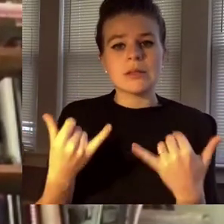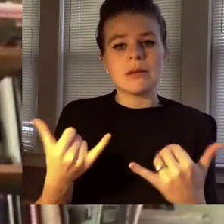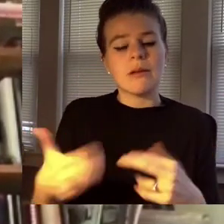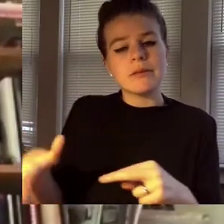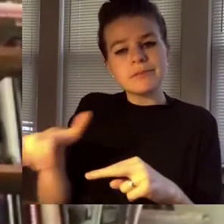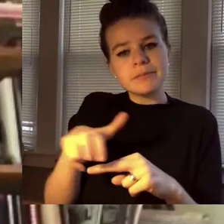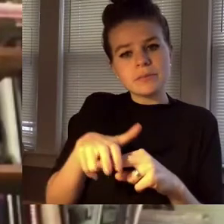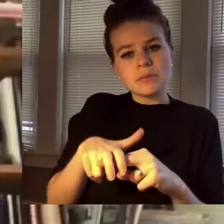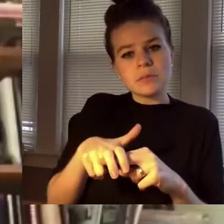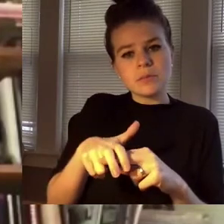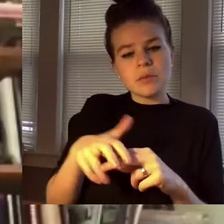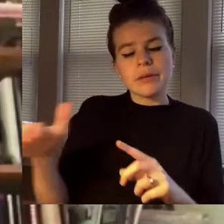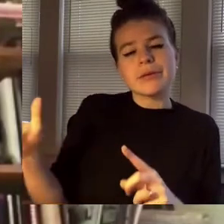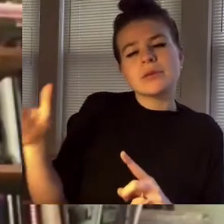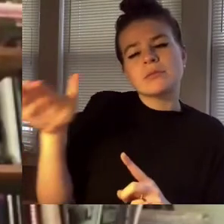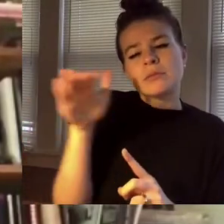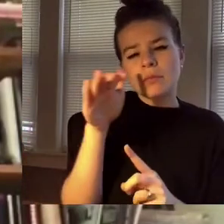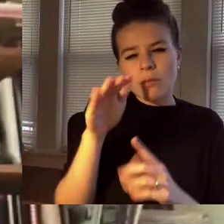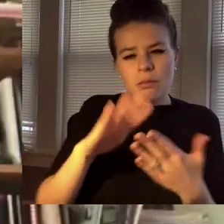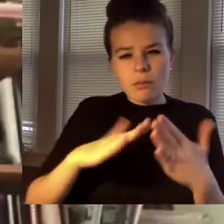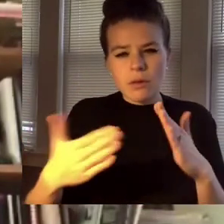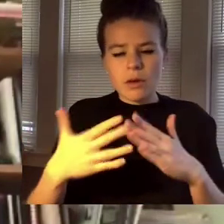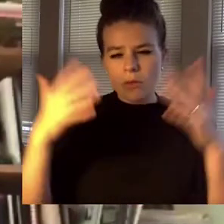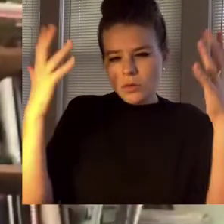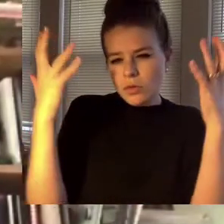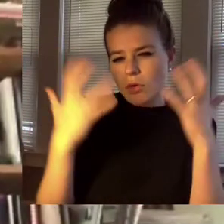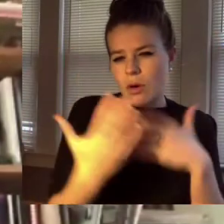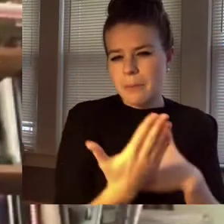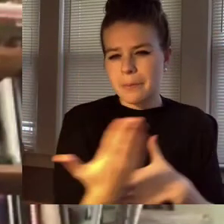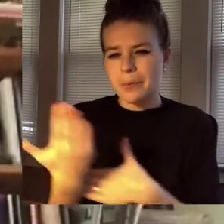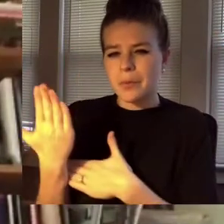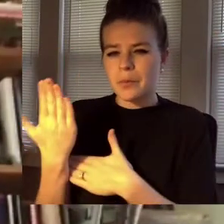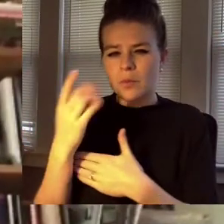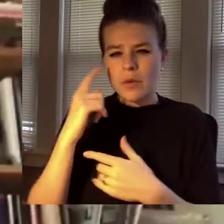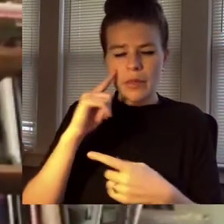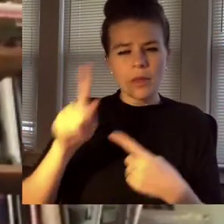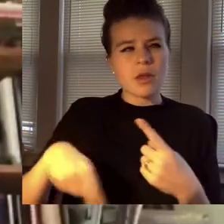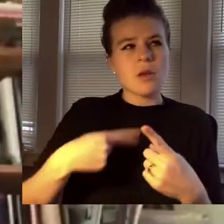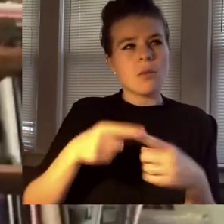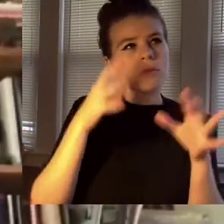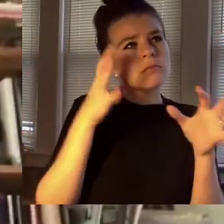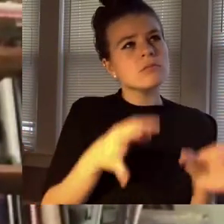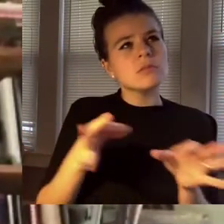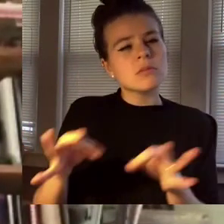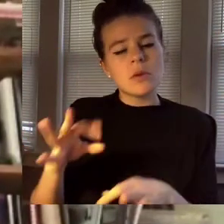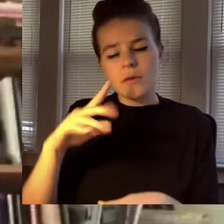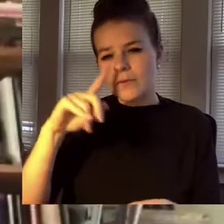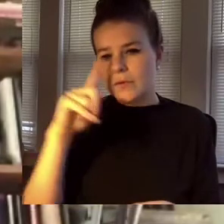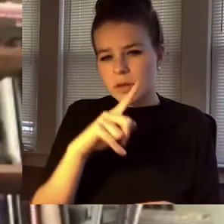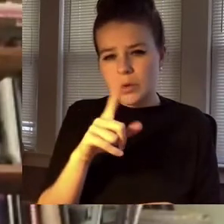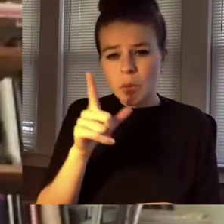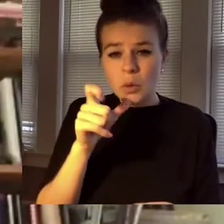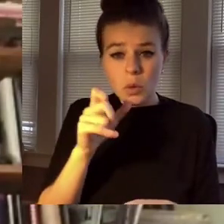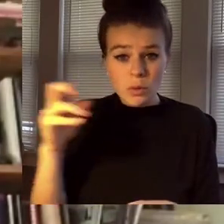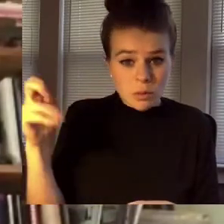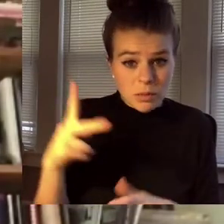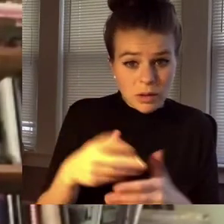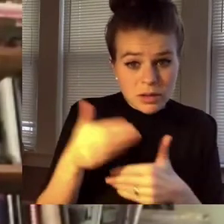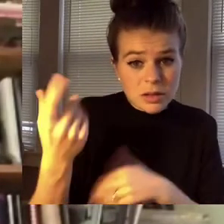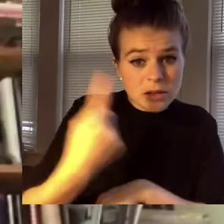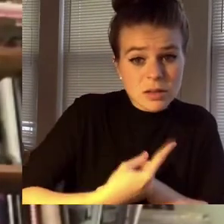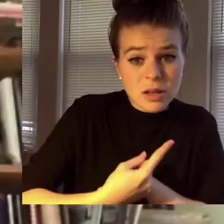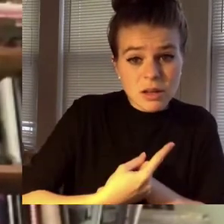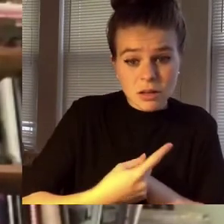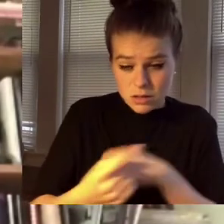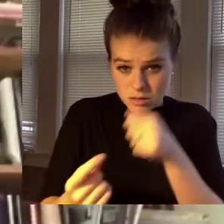this city's darkening morning and contemplate the choices of fiction, as in who returns the next day,